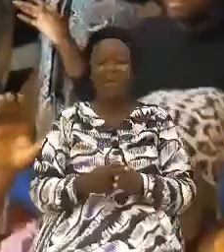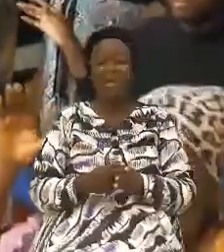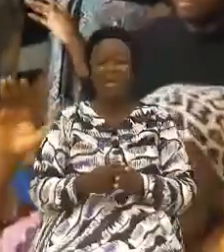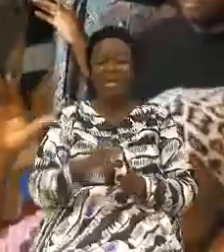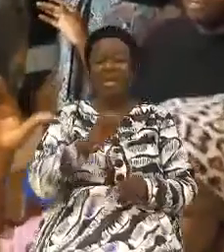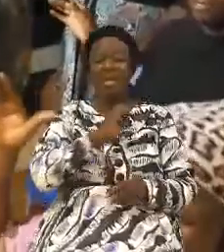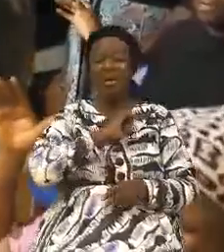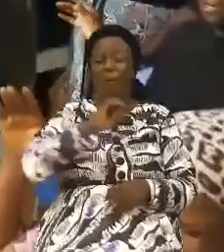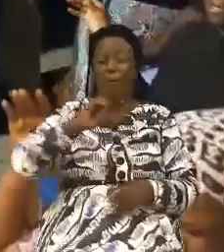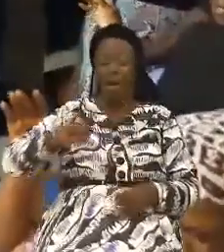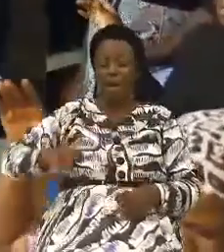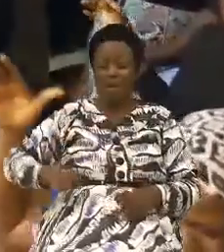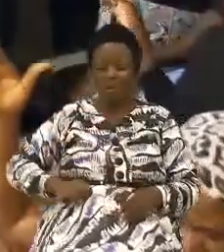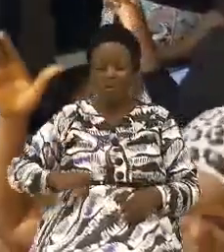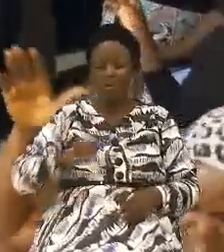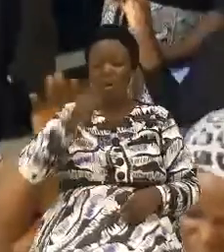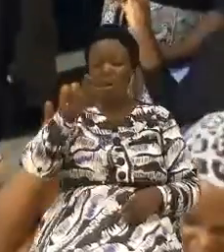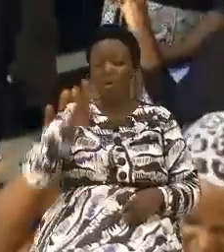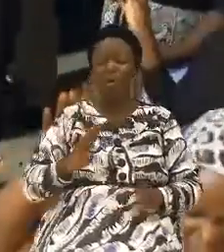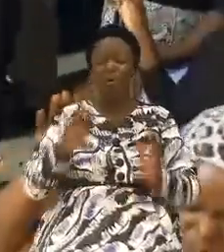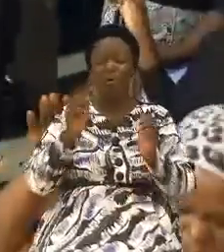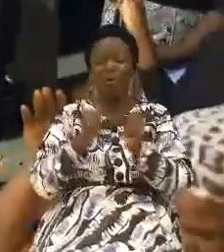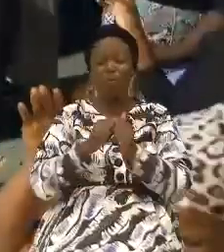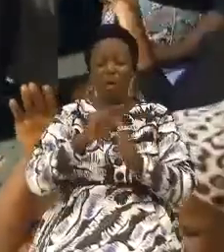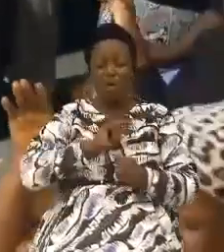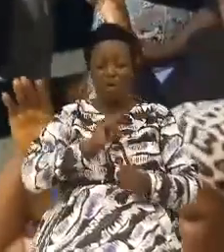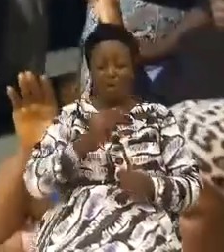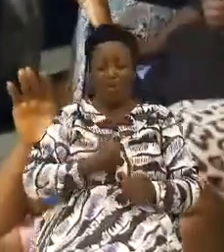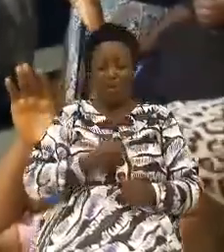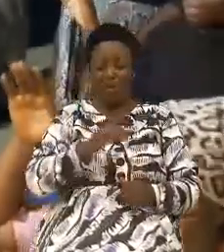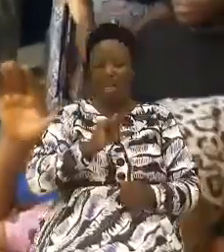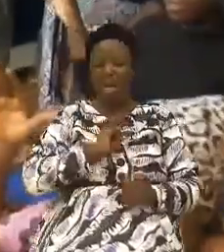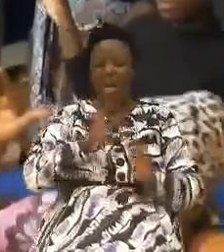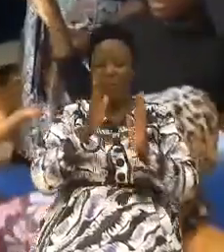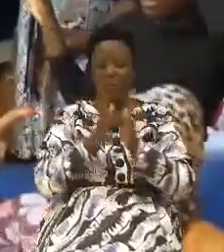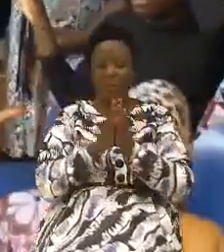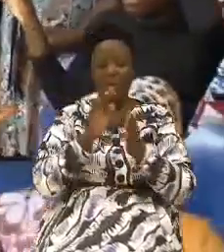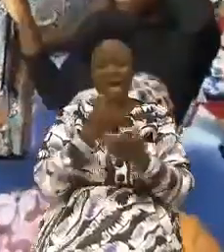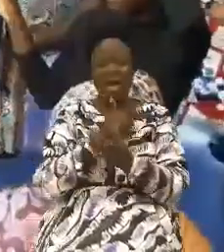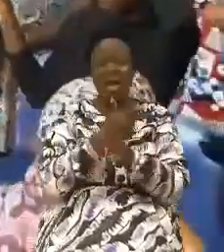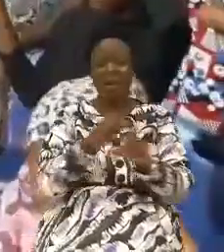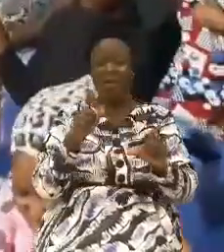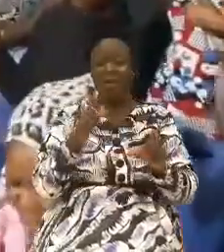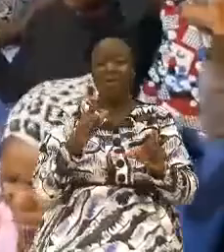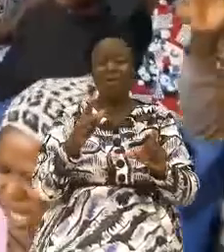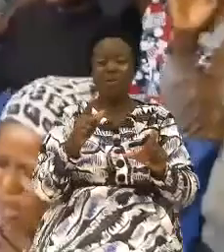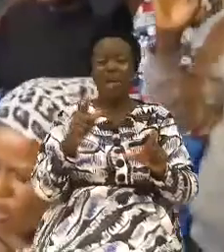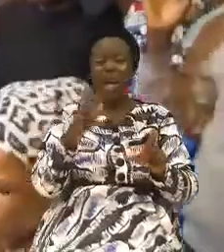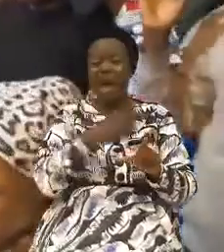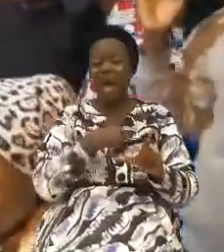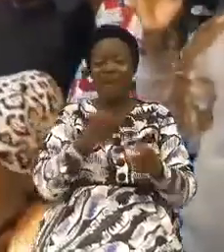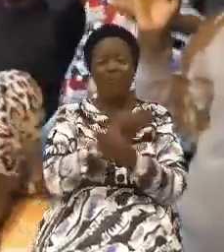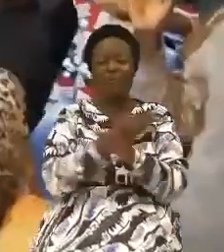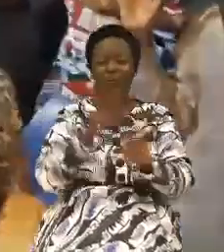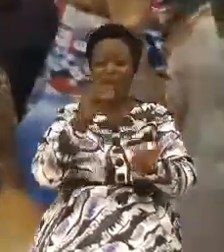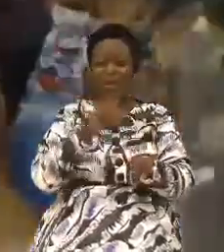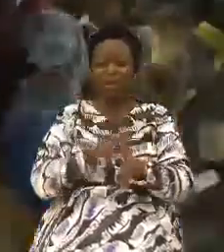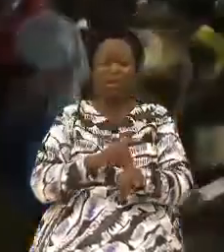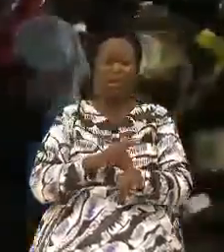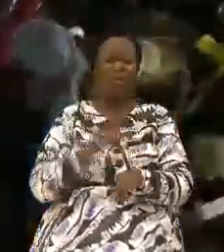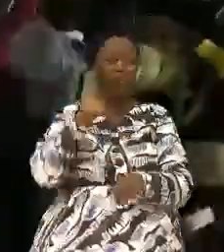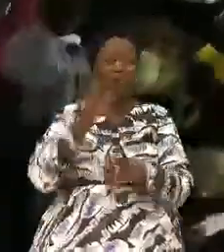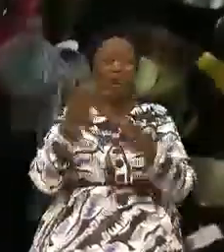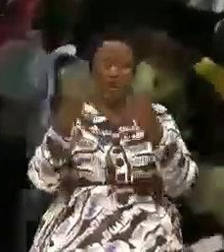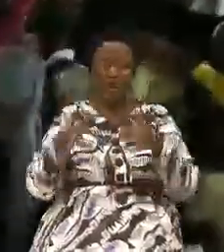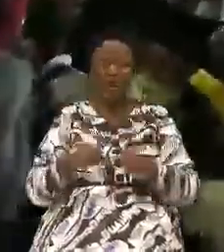Emmanuel, God with us, I pray liberation and emancipation will come. Liberation